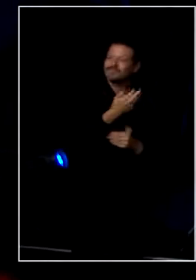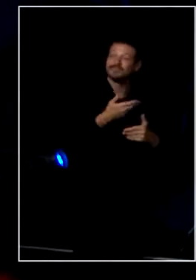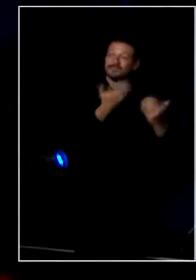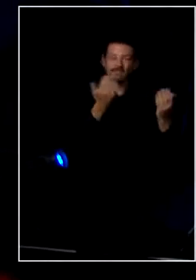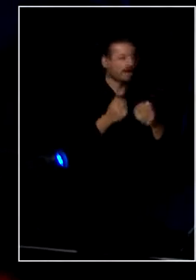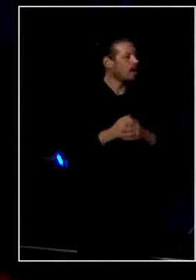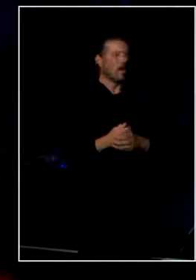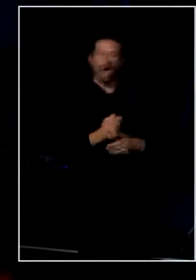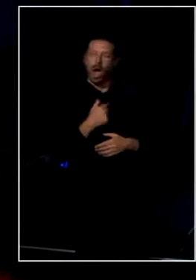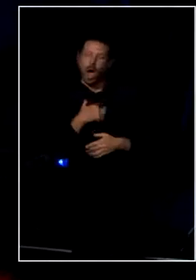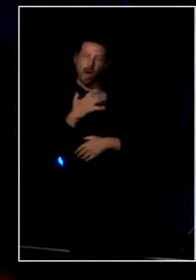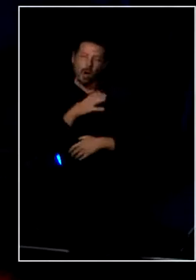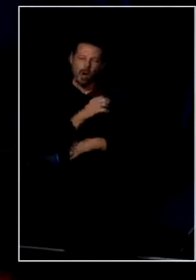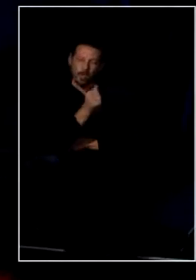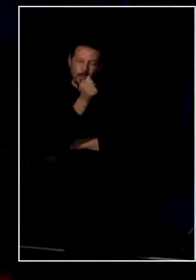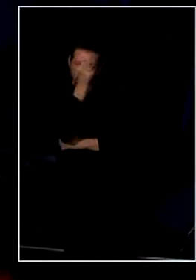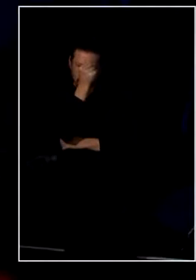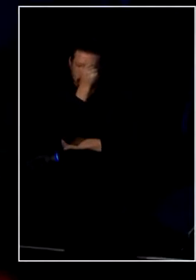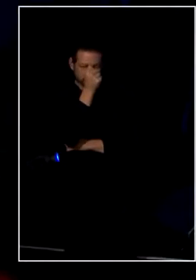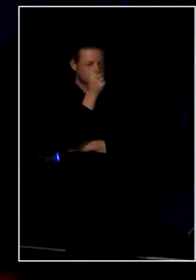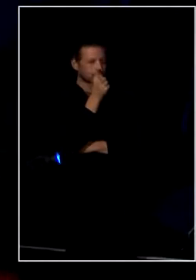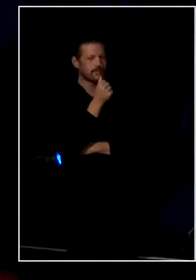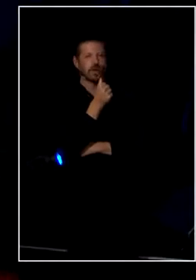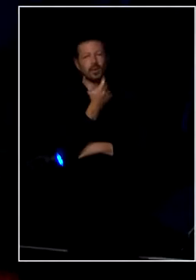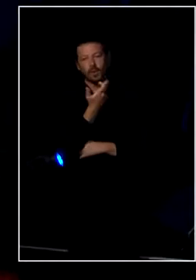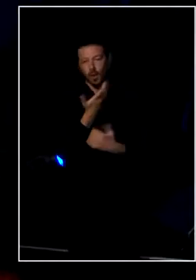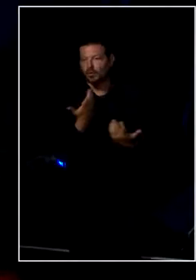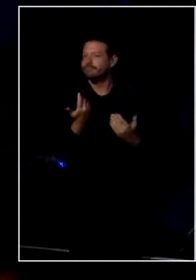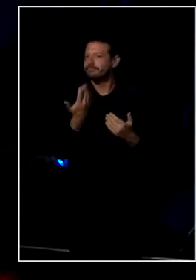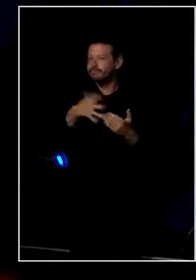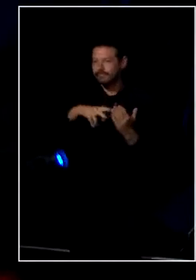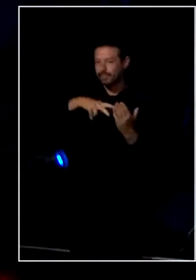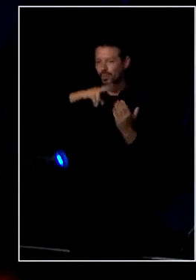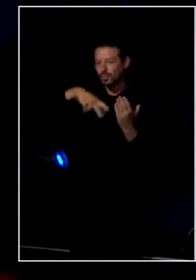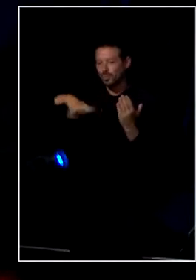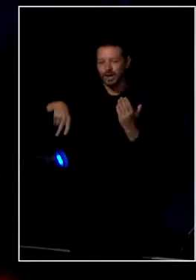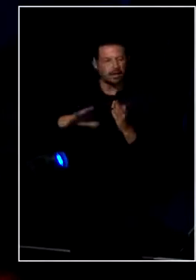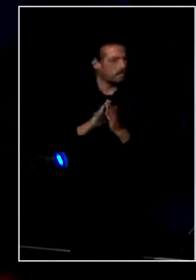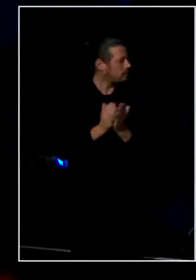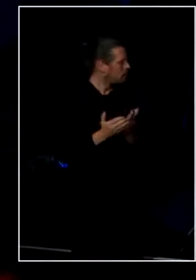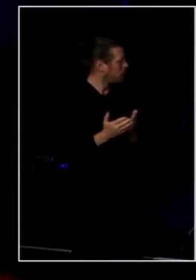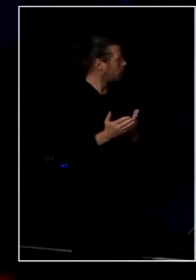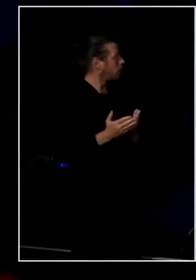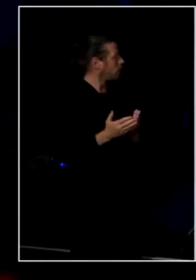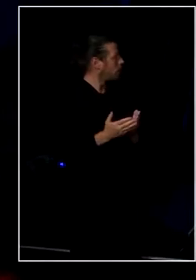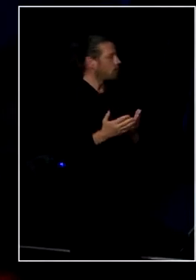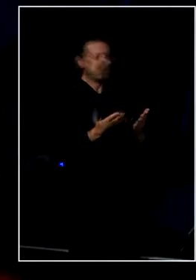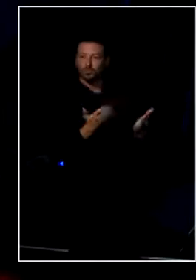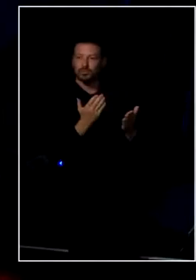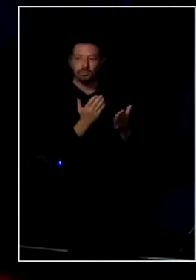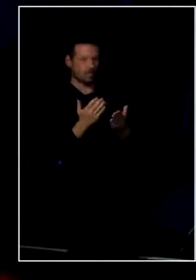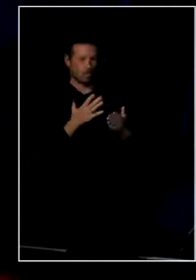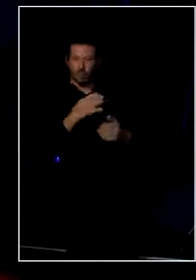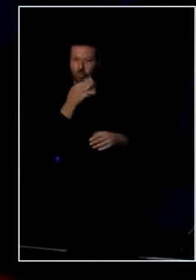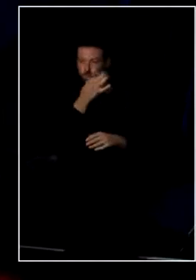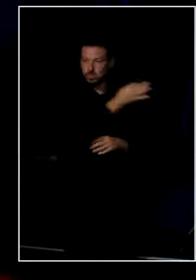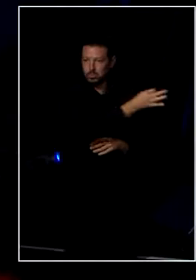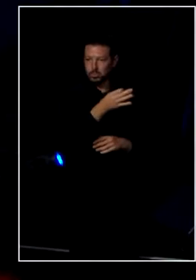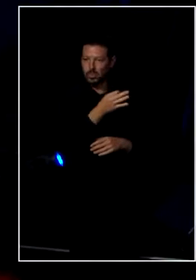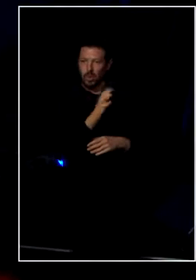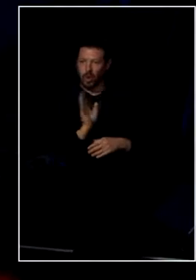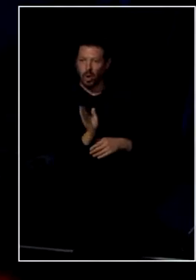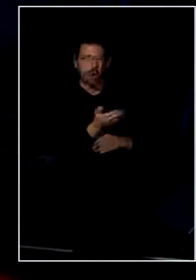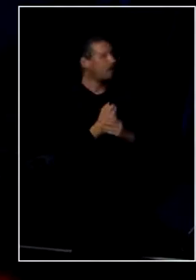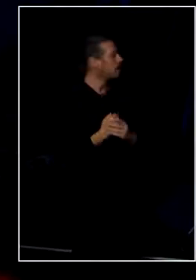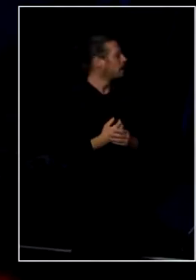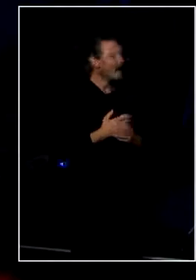want to know, having read the book, which we talked about, just we may as well start with you. I want to ask you all this.